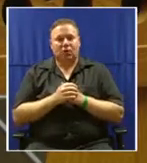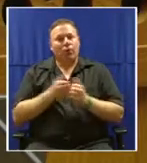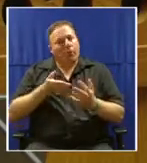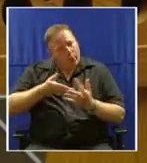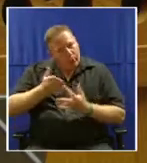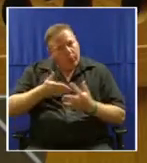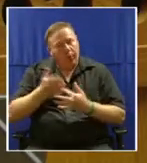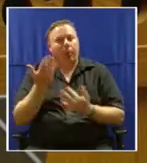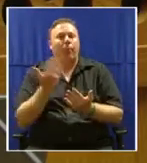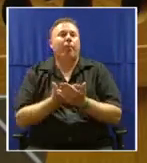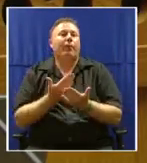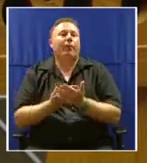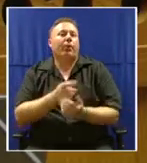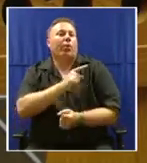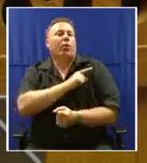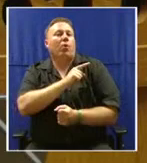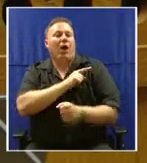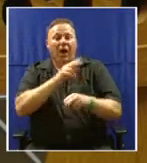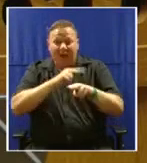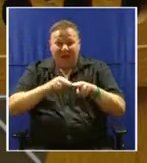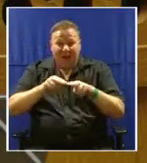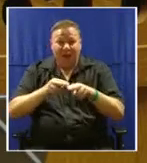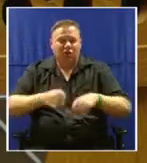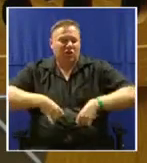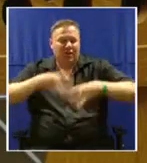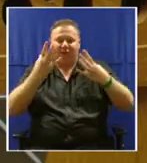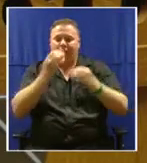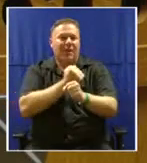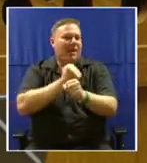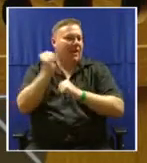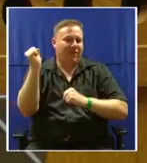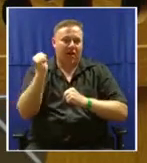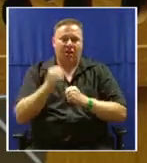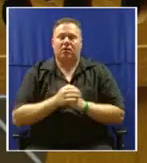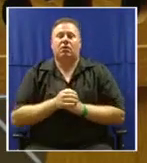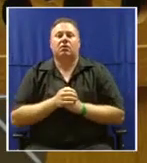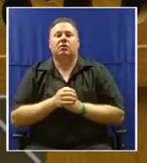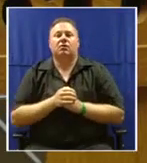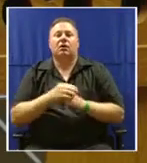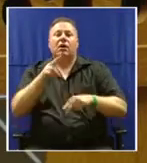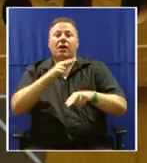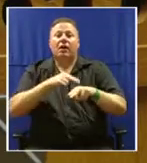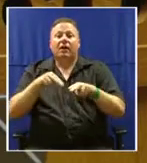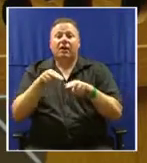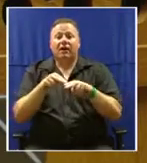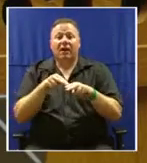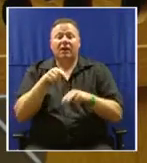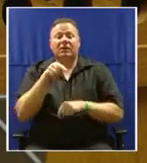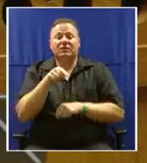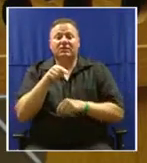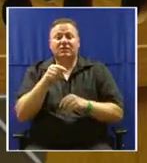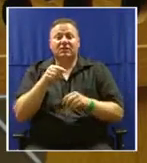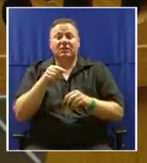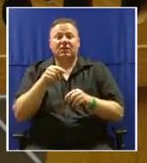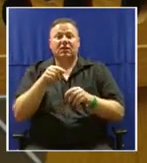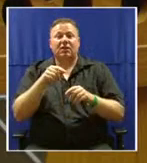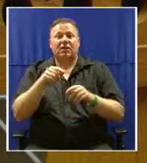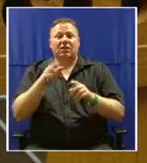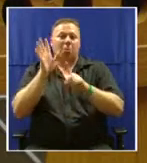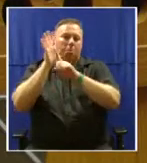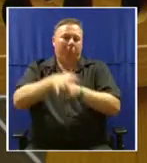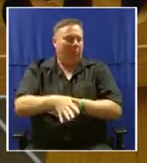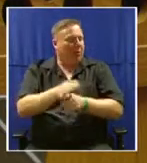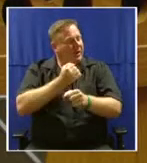nation that never gives up. We are a nation that is never defeated. We are